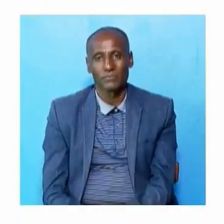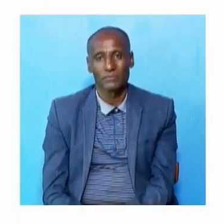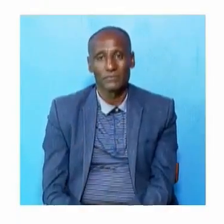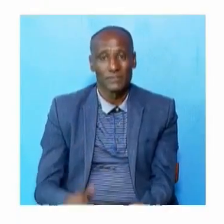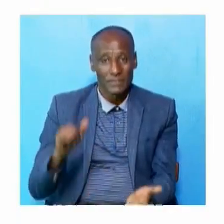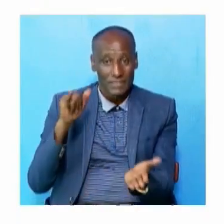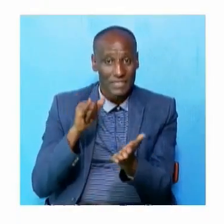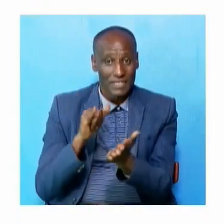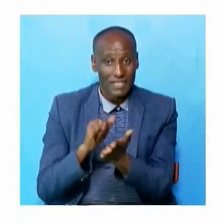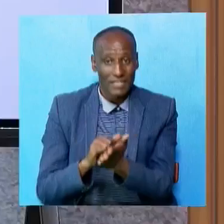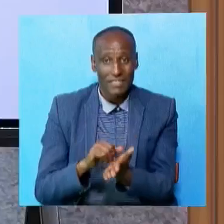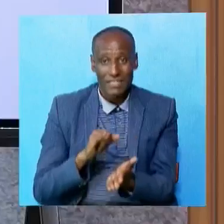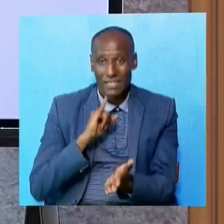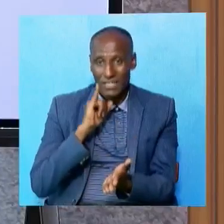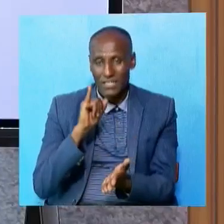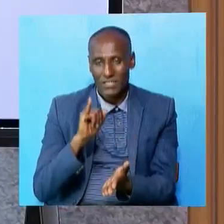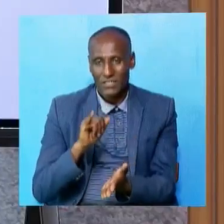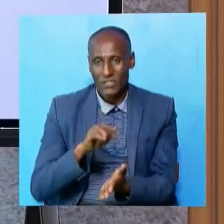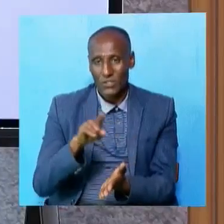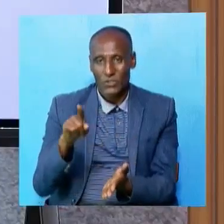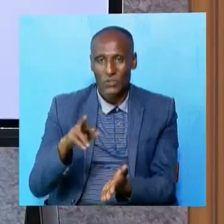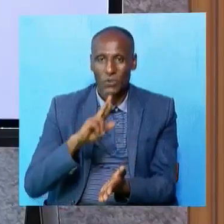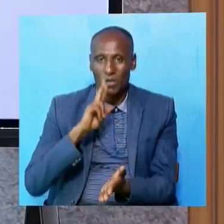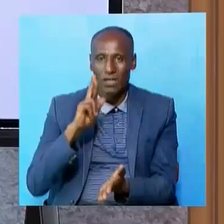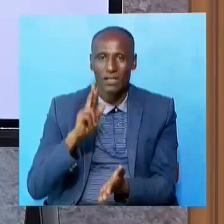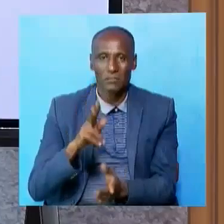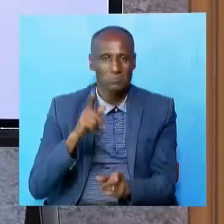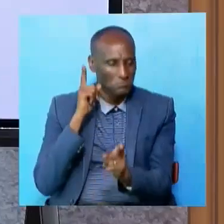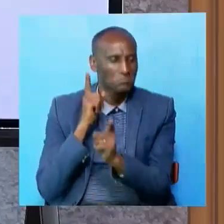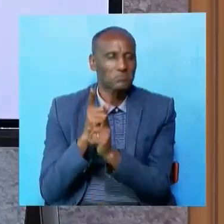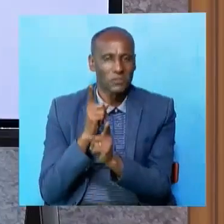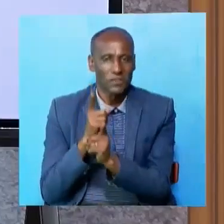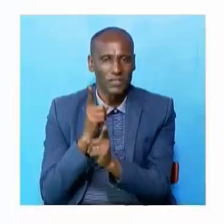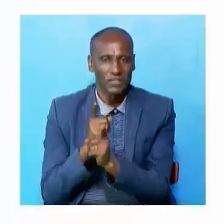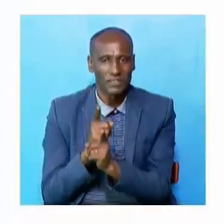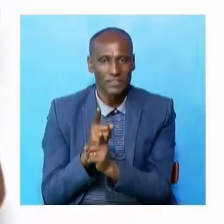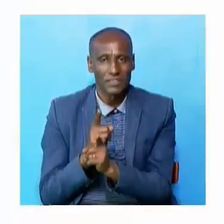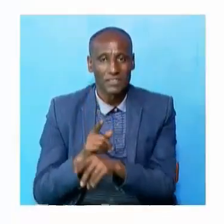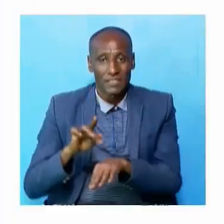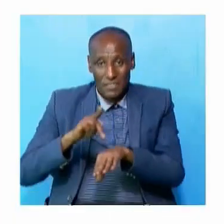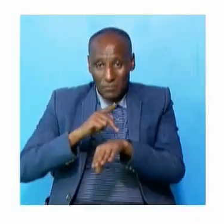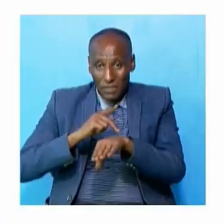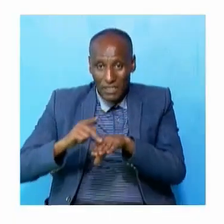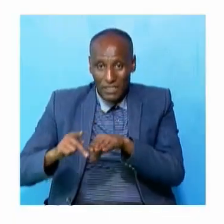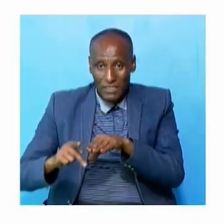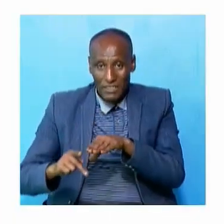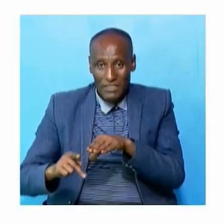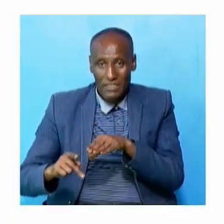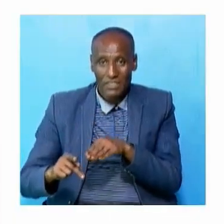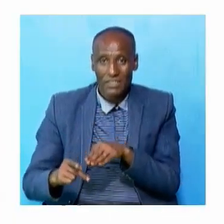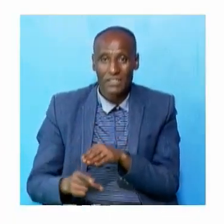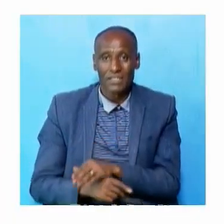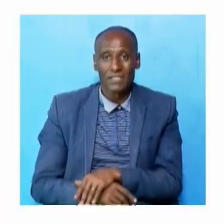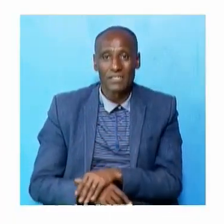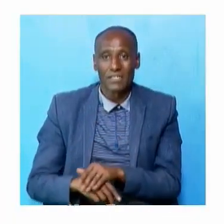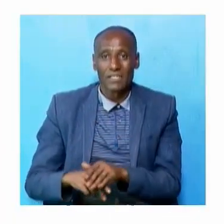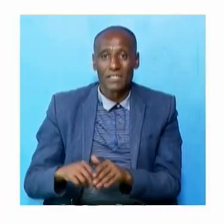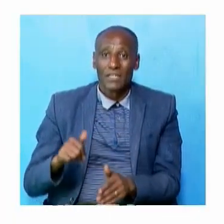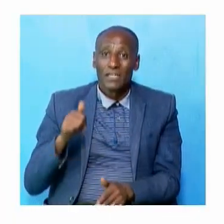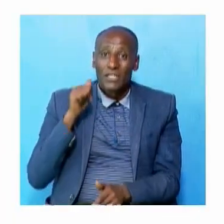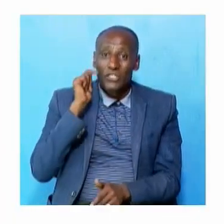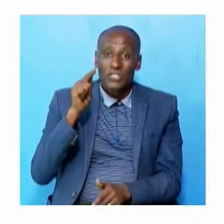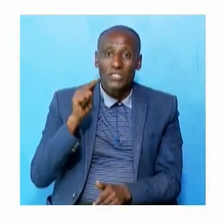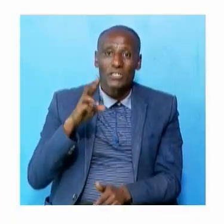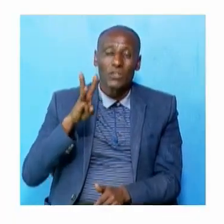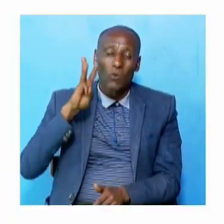that means you are correct. Because what comes after the blank here is what? She was going, all right?